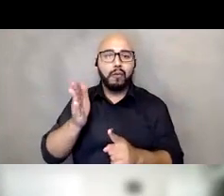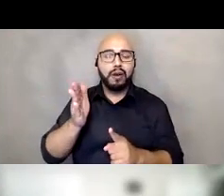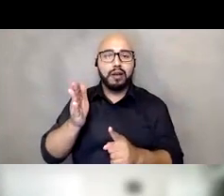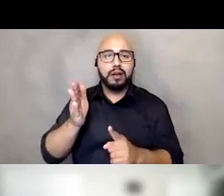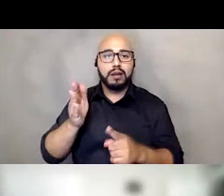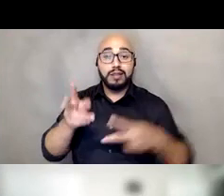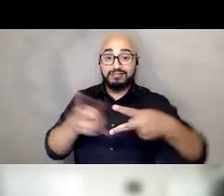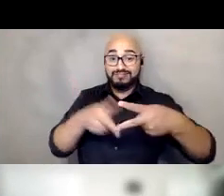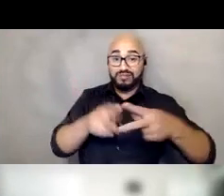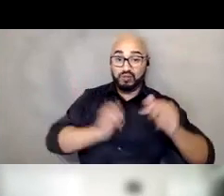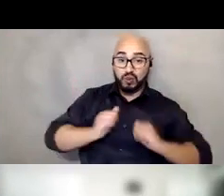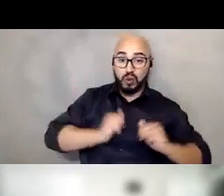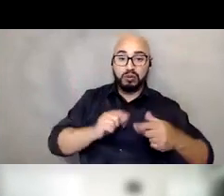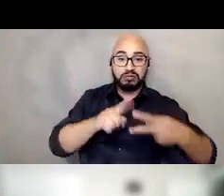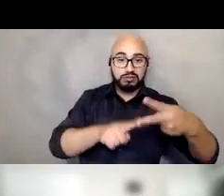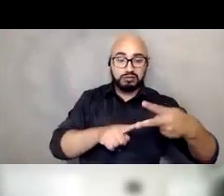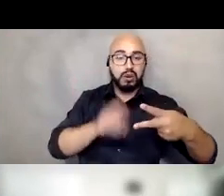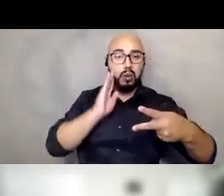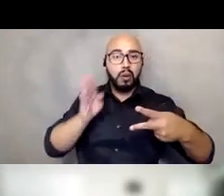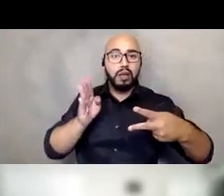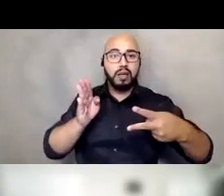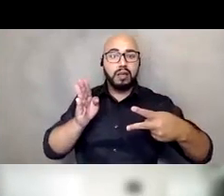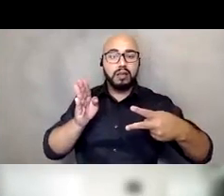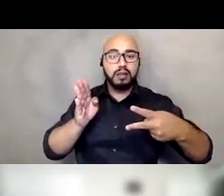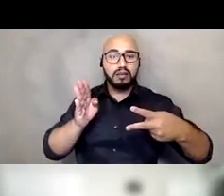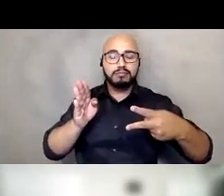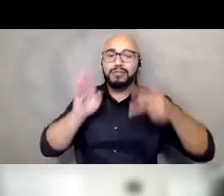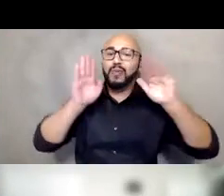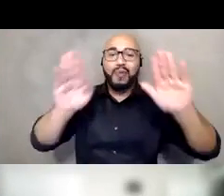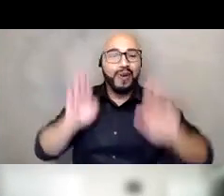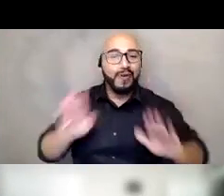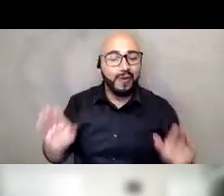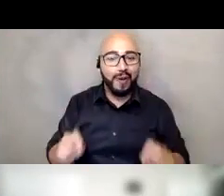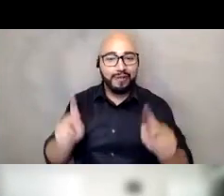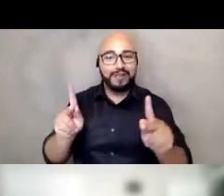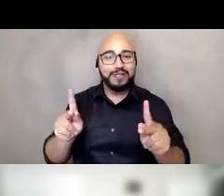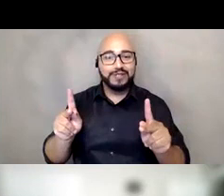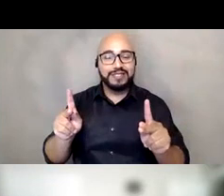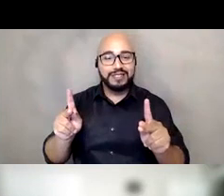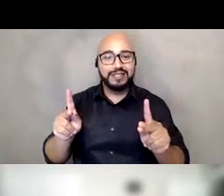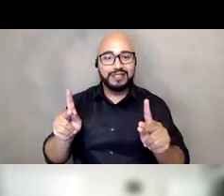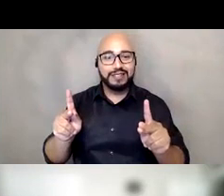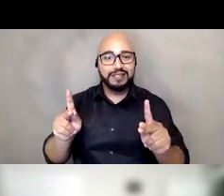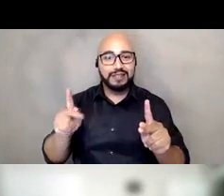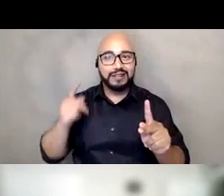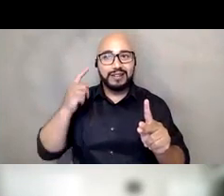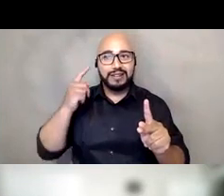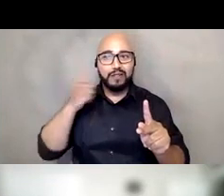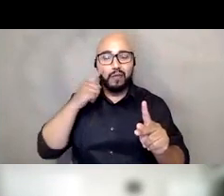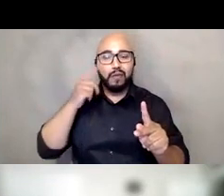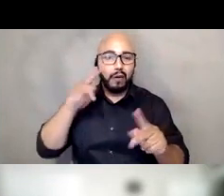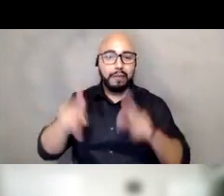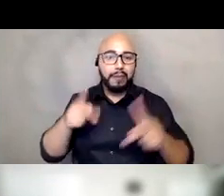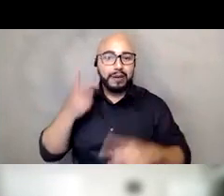shows combined are going to be a really just wonderful opportunity for folks to see the sort